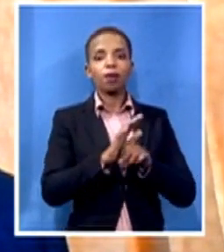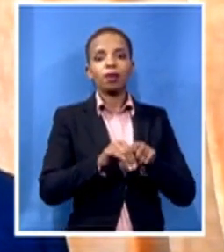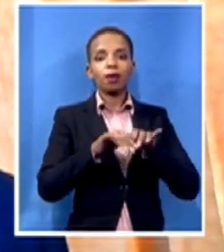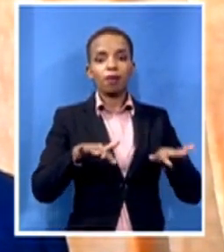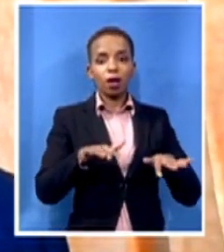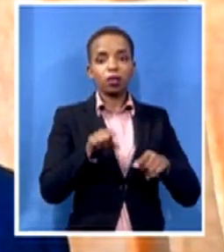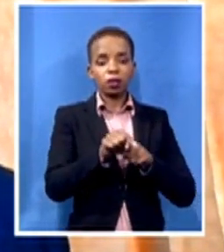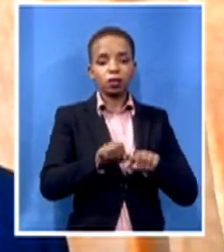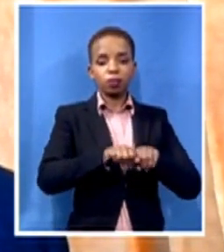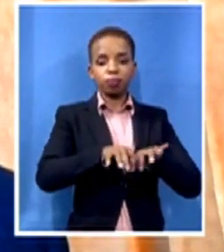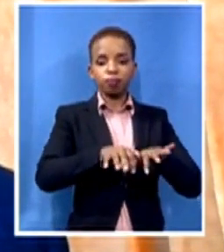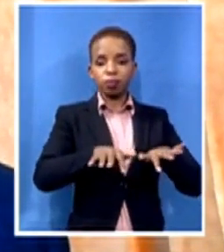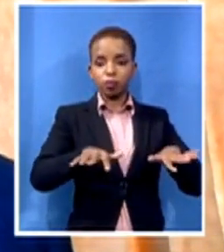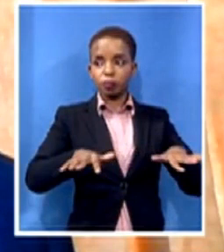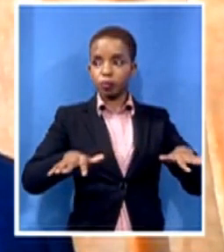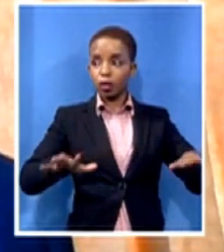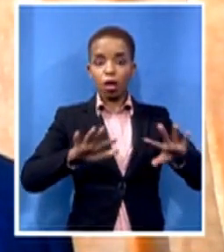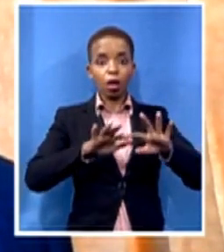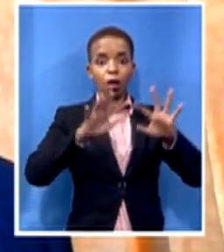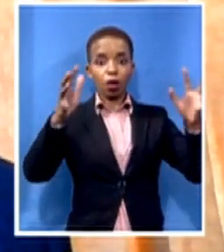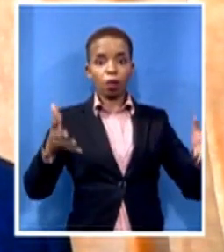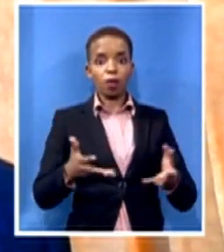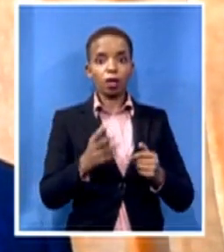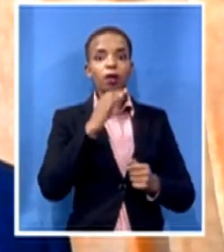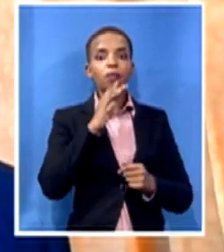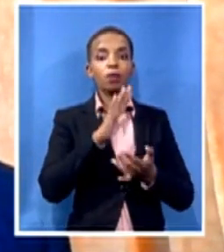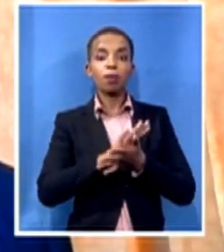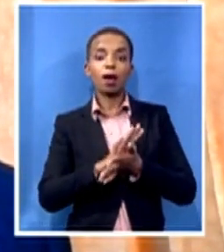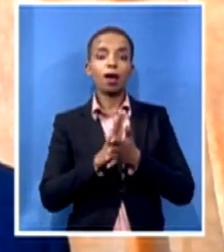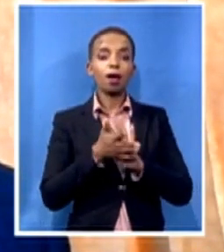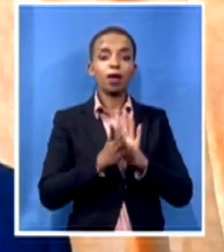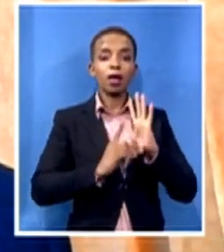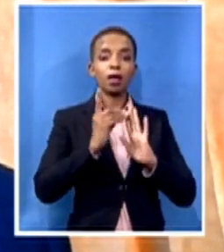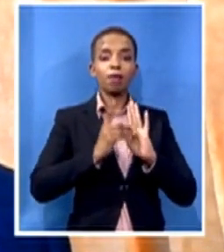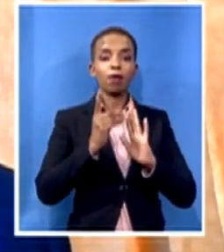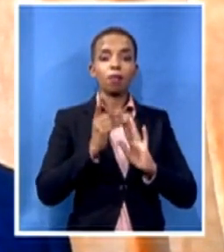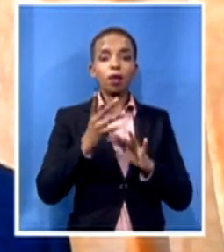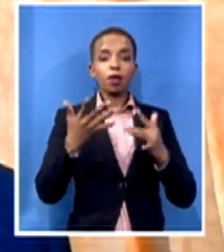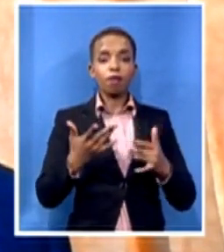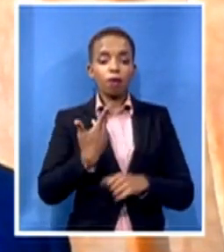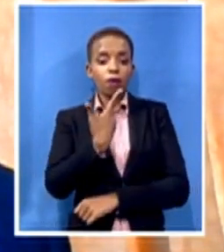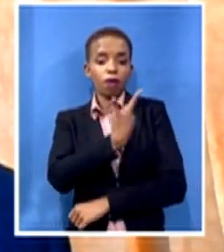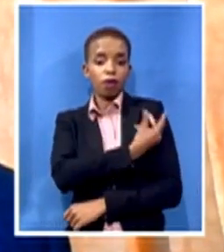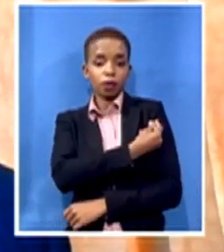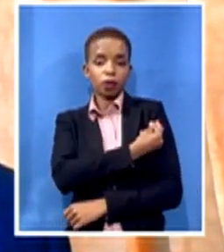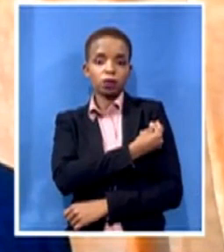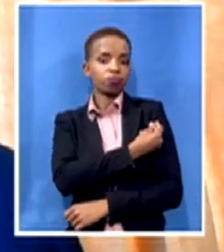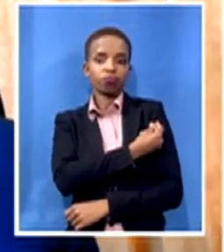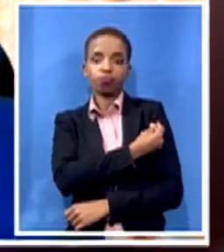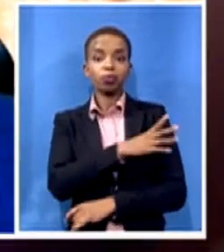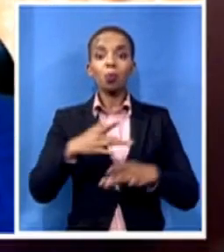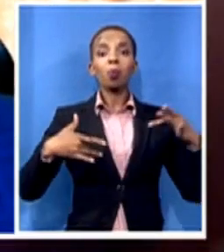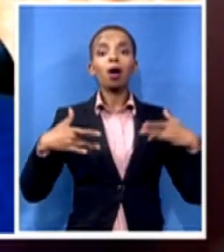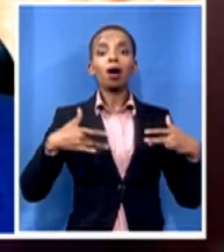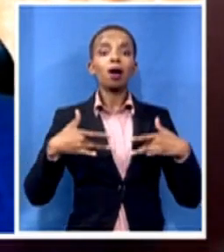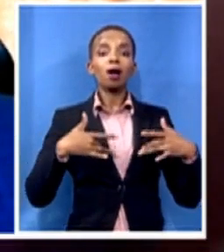of a vaccine. So we don't really have any reason to be worried. Right. Professor, just